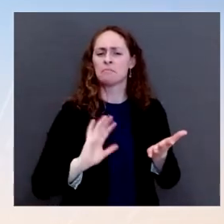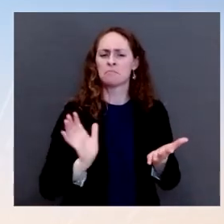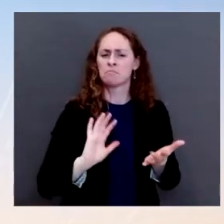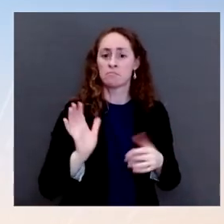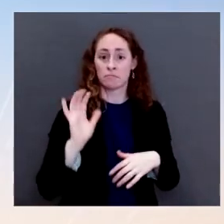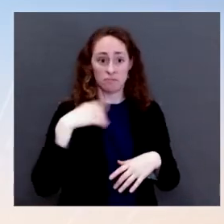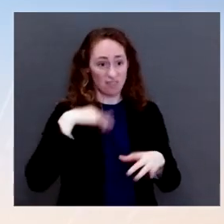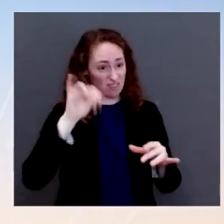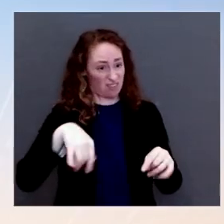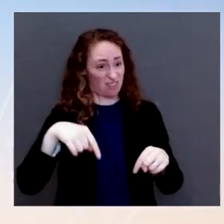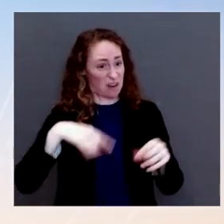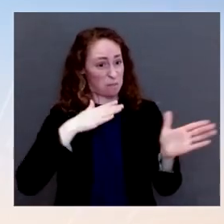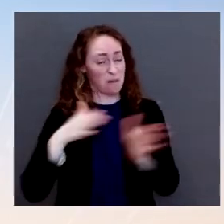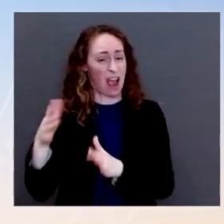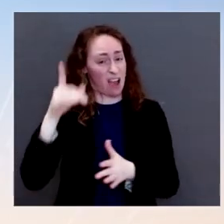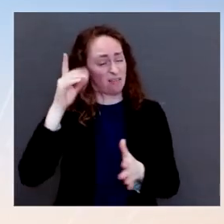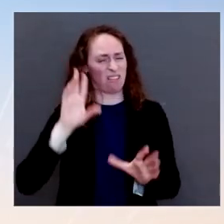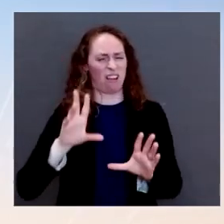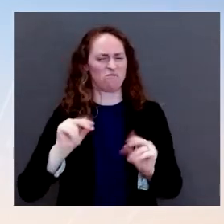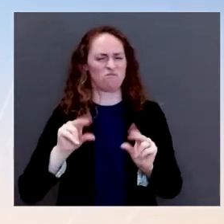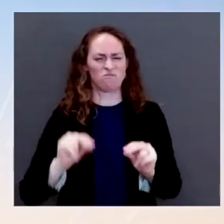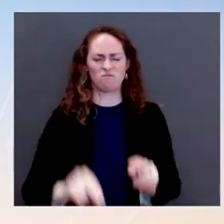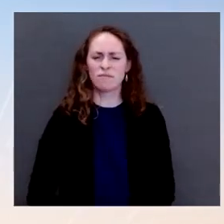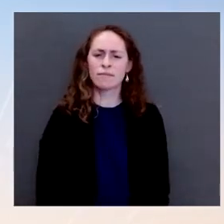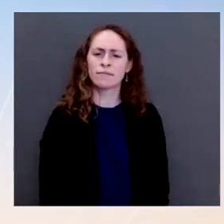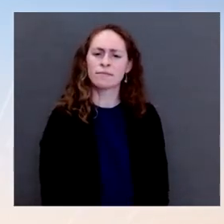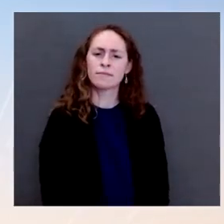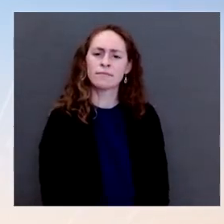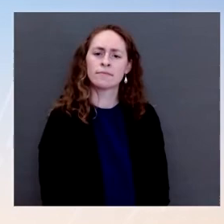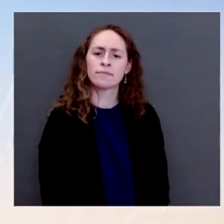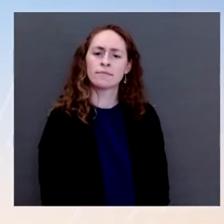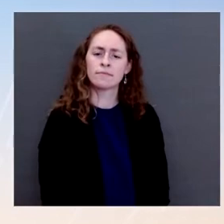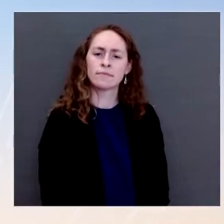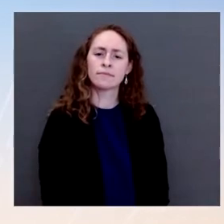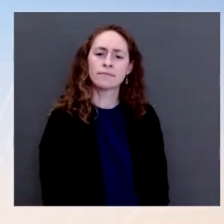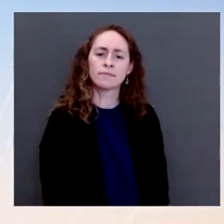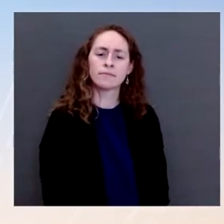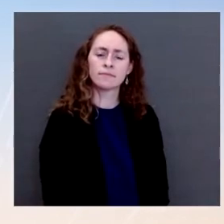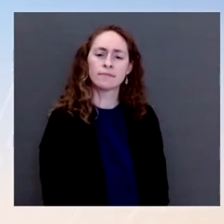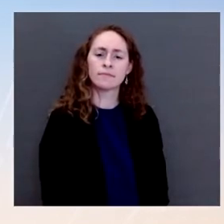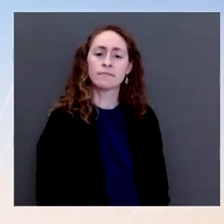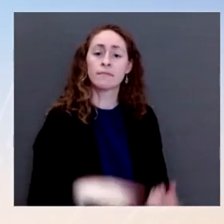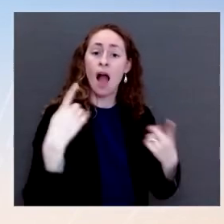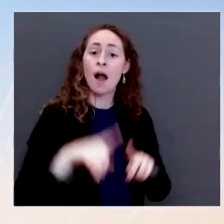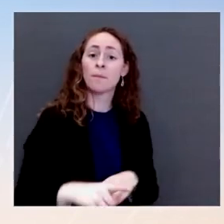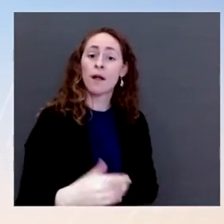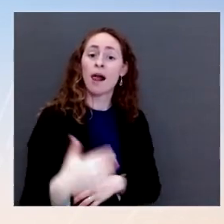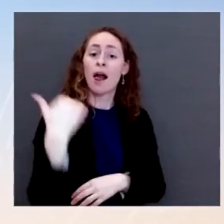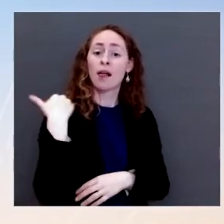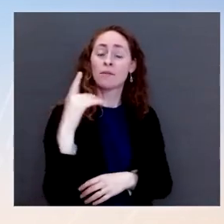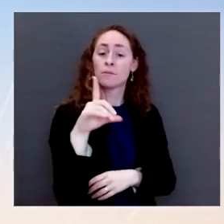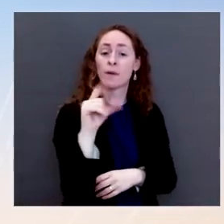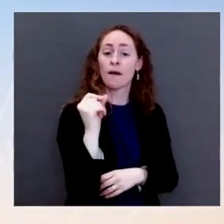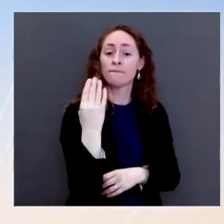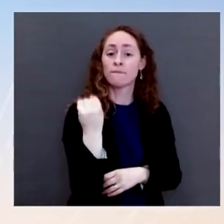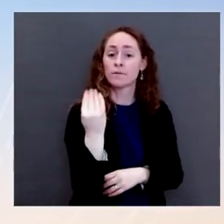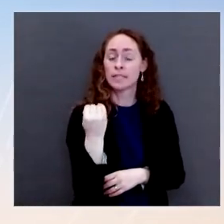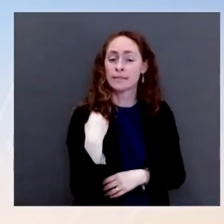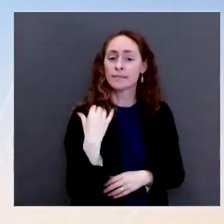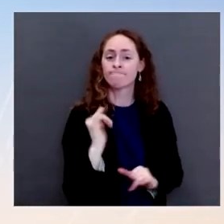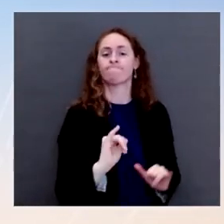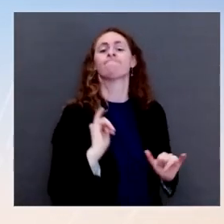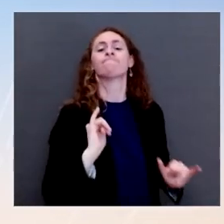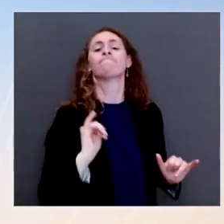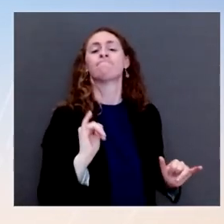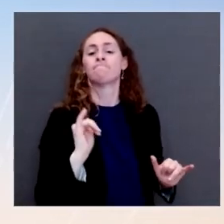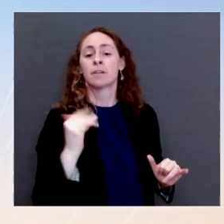outcomes here, if they were to decide to move forward, is that the other countries in the eastern flank, in many of them NATO